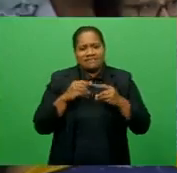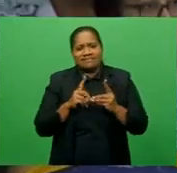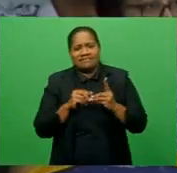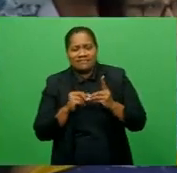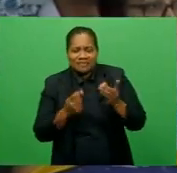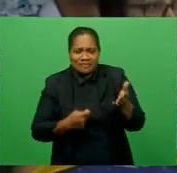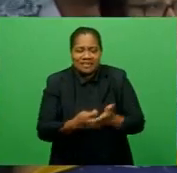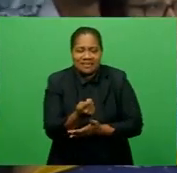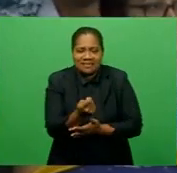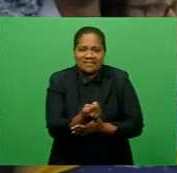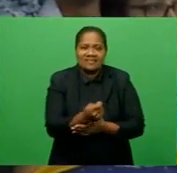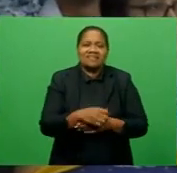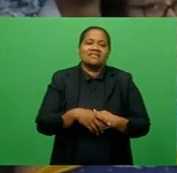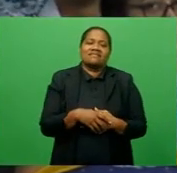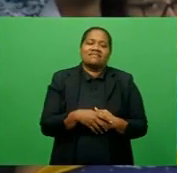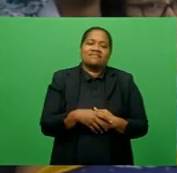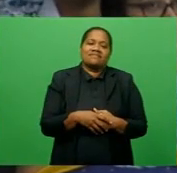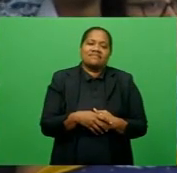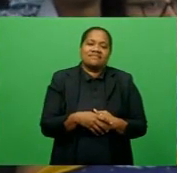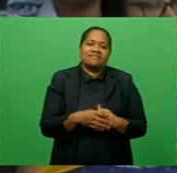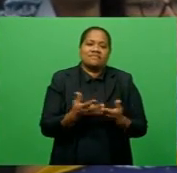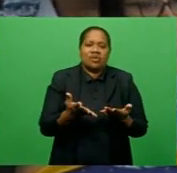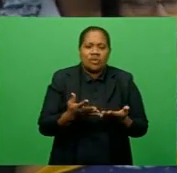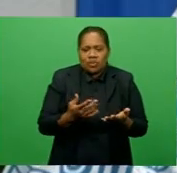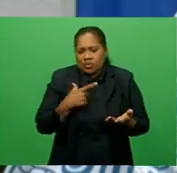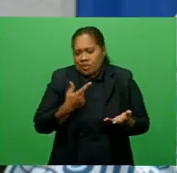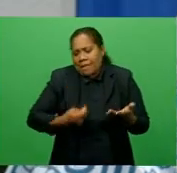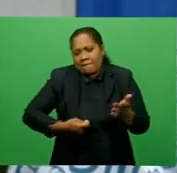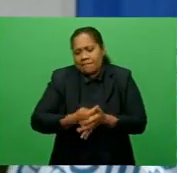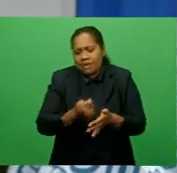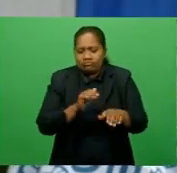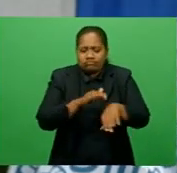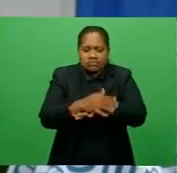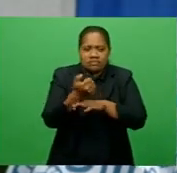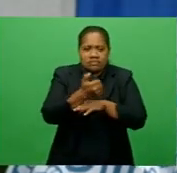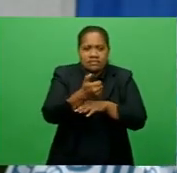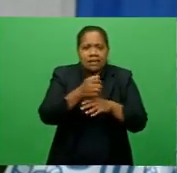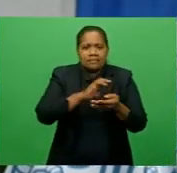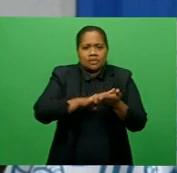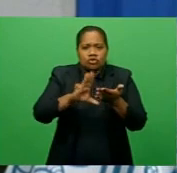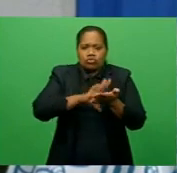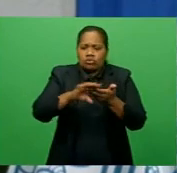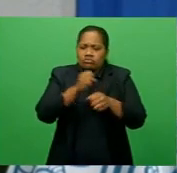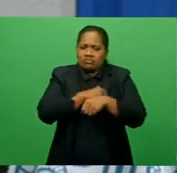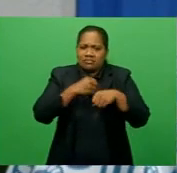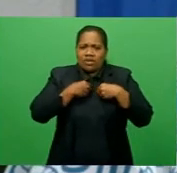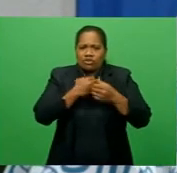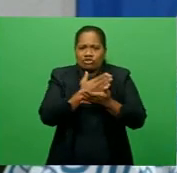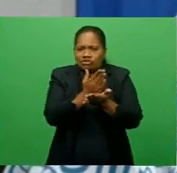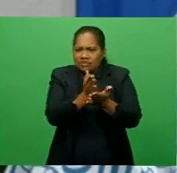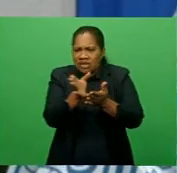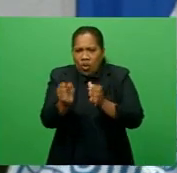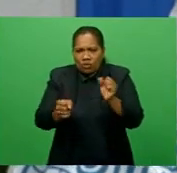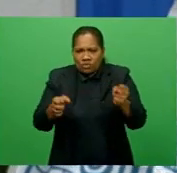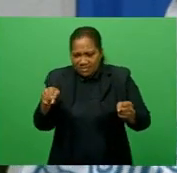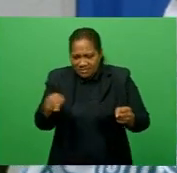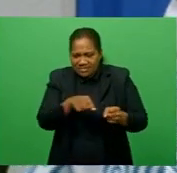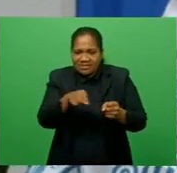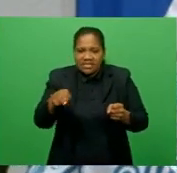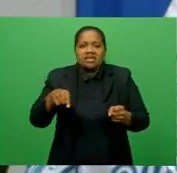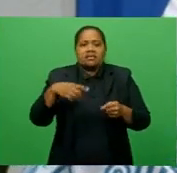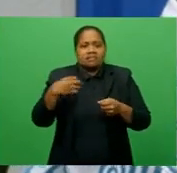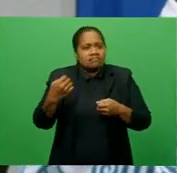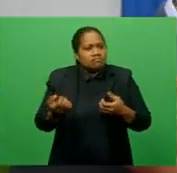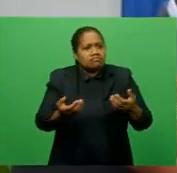we pay over $16 million to our shareholders, noting 80% to government